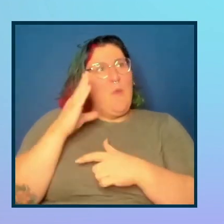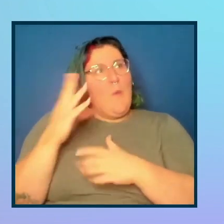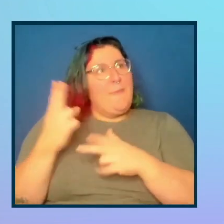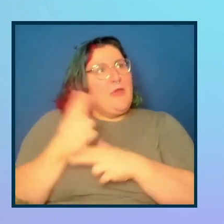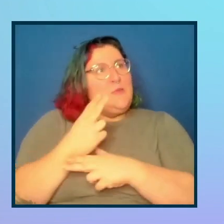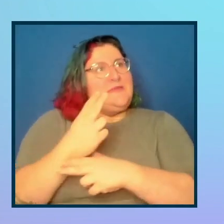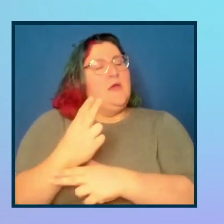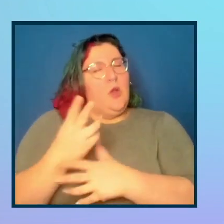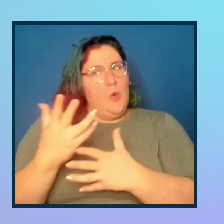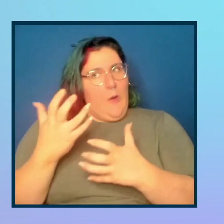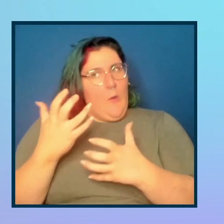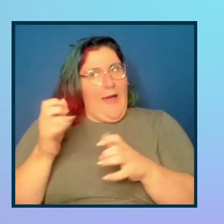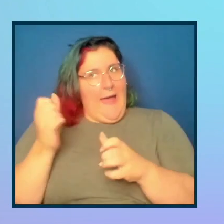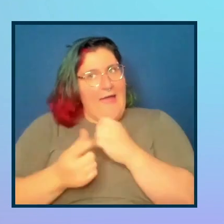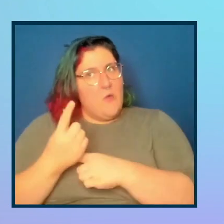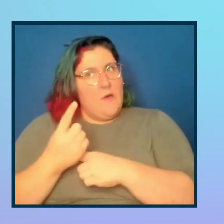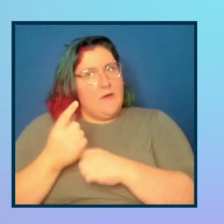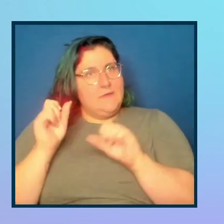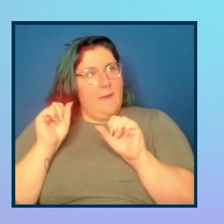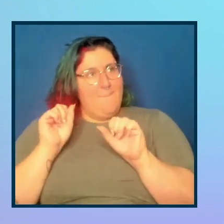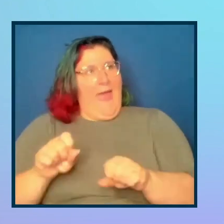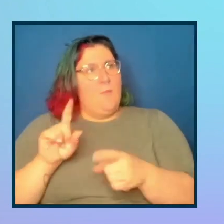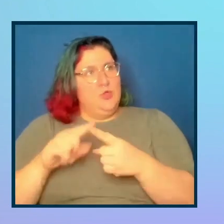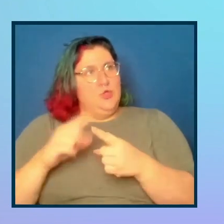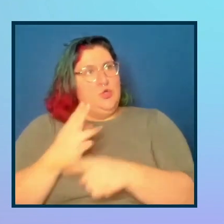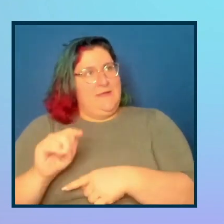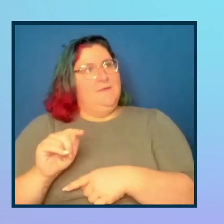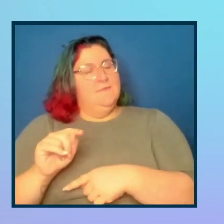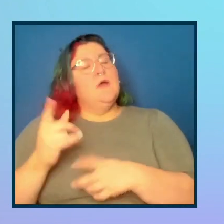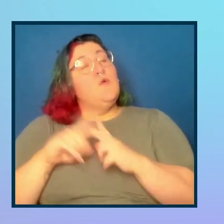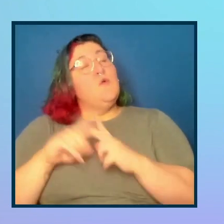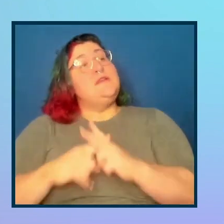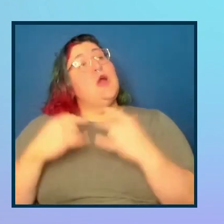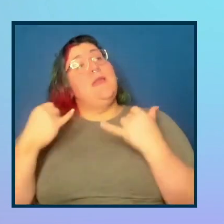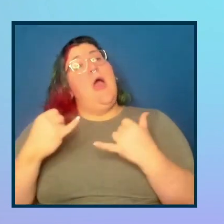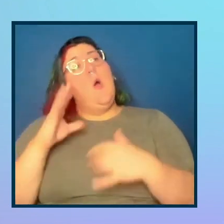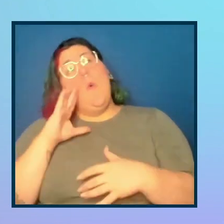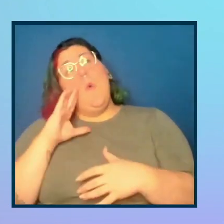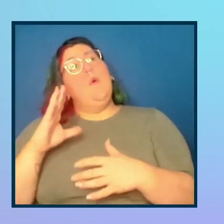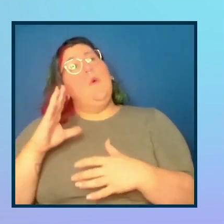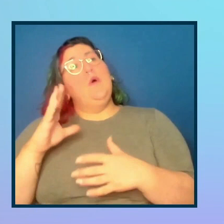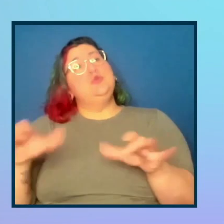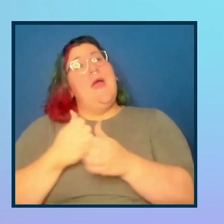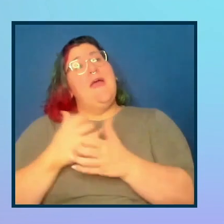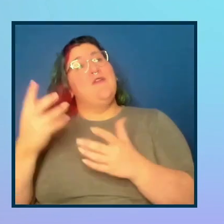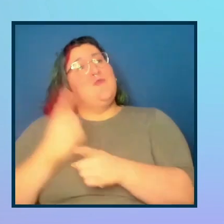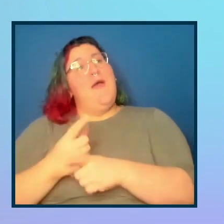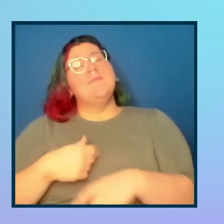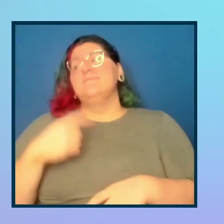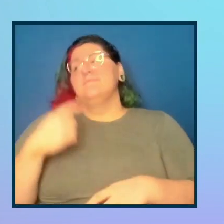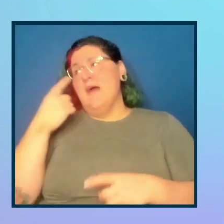able to use it. So if we start now, we'll get it right. I completely agree, and this actually brings up